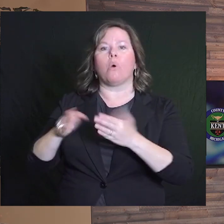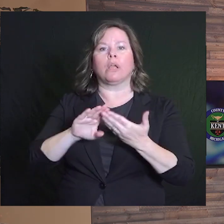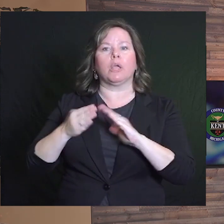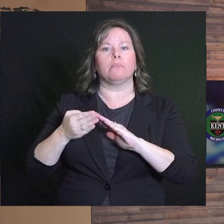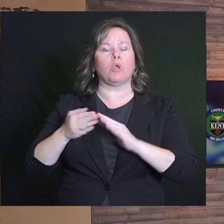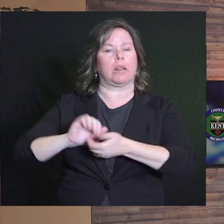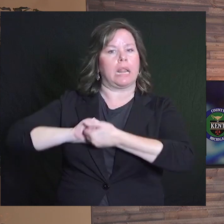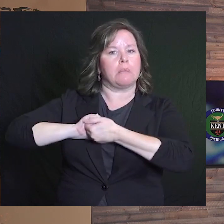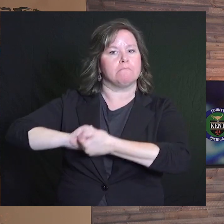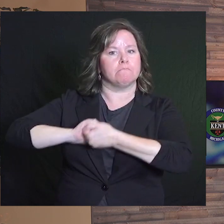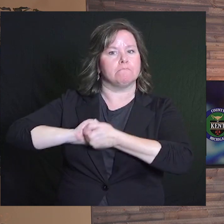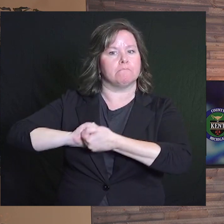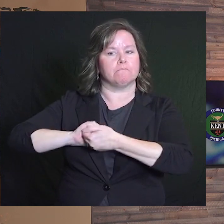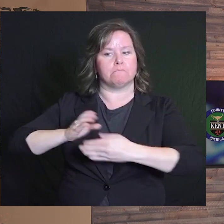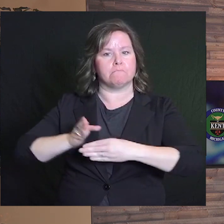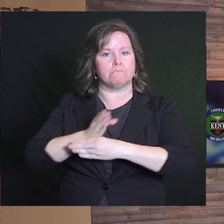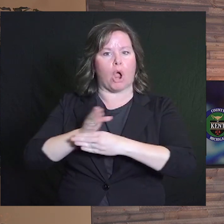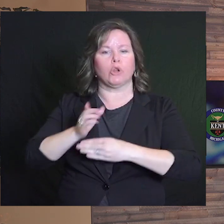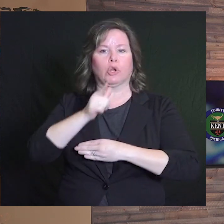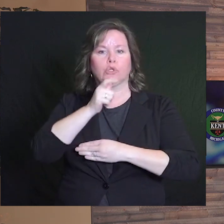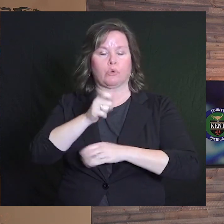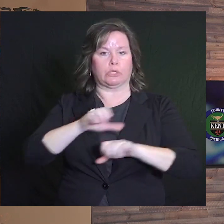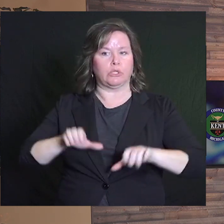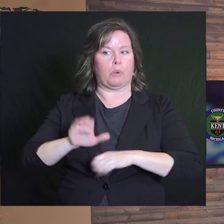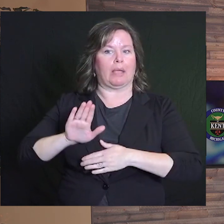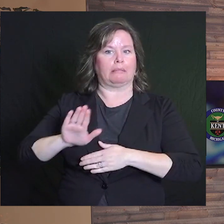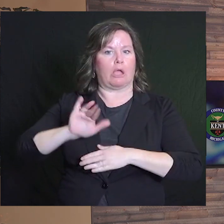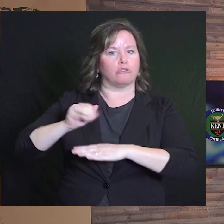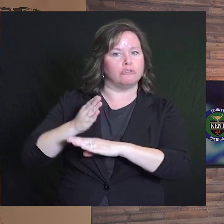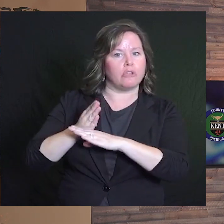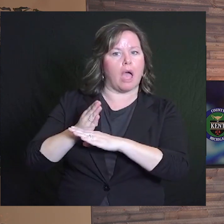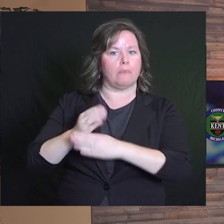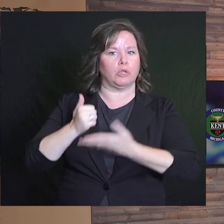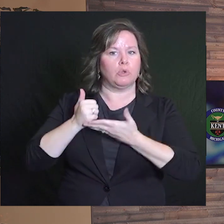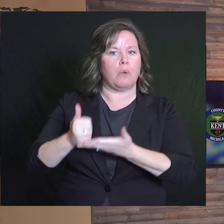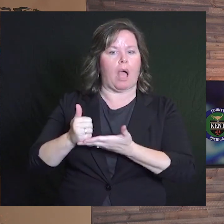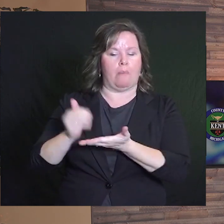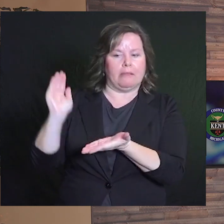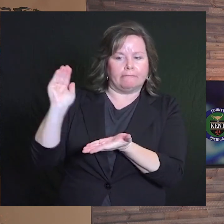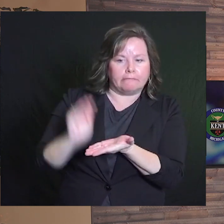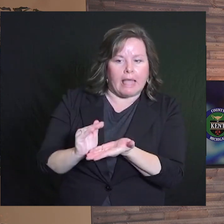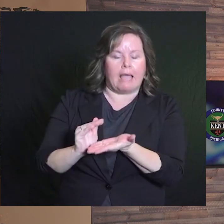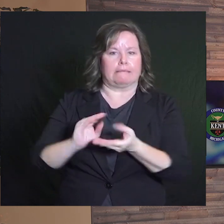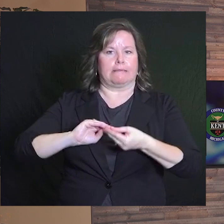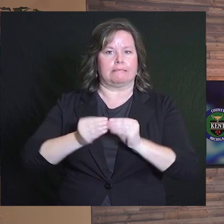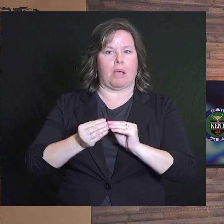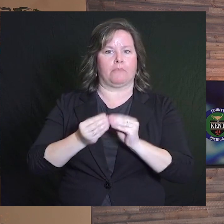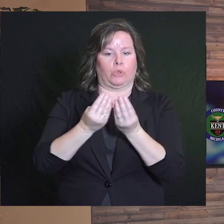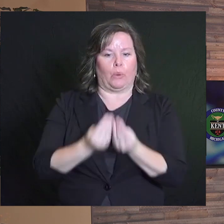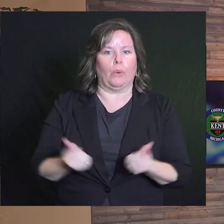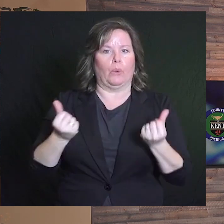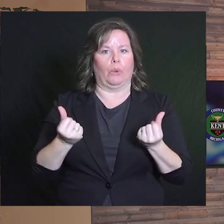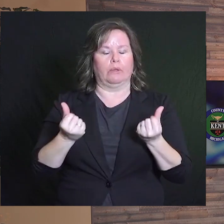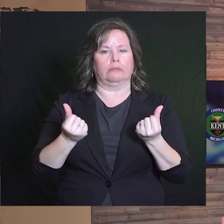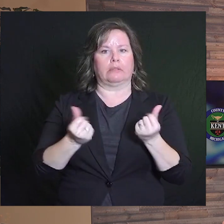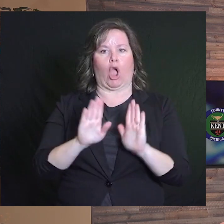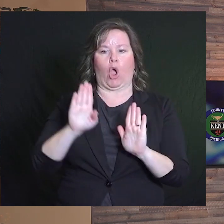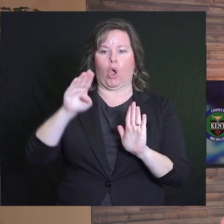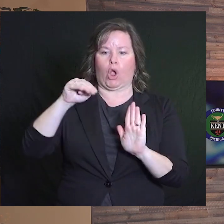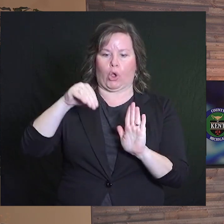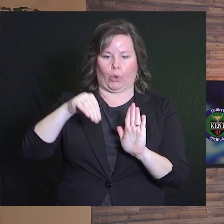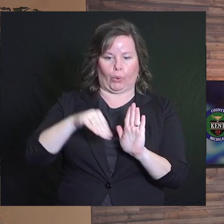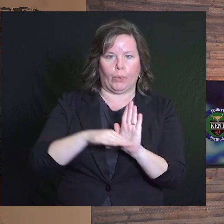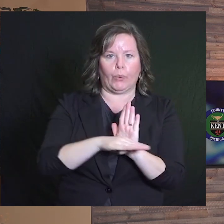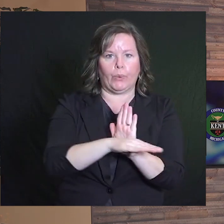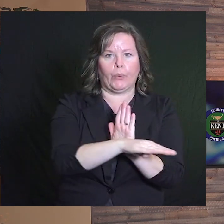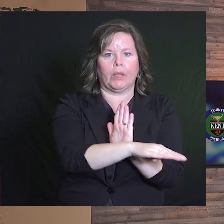who is doing their job right now to flatten that curve. That's our role right now. Flatten the curve as much as possible, absorb